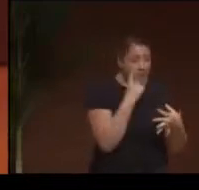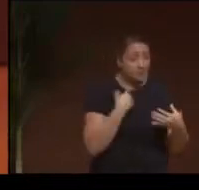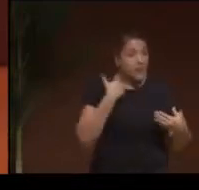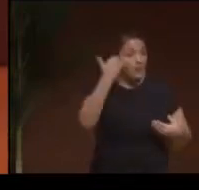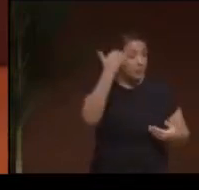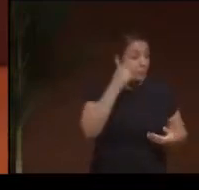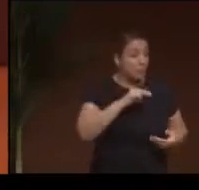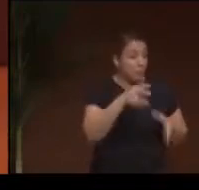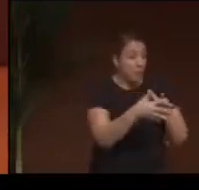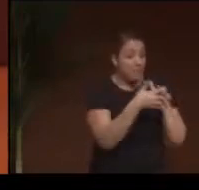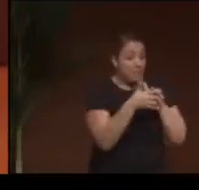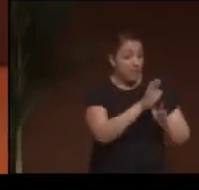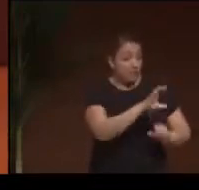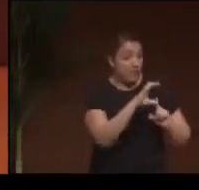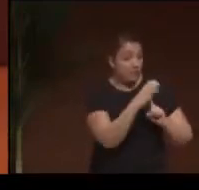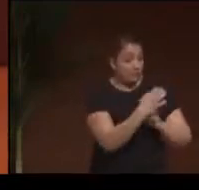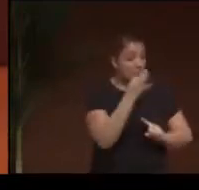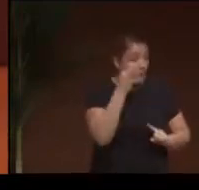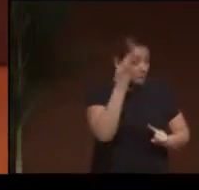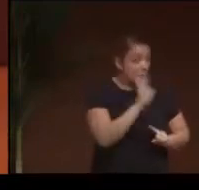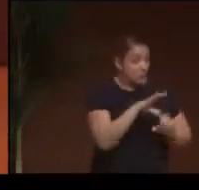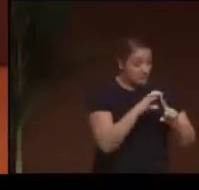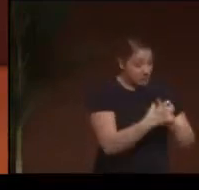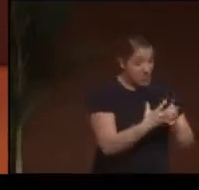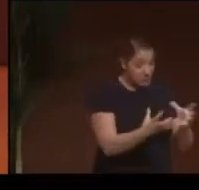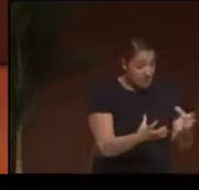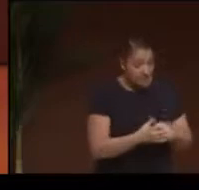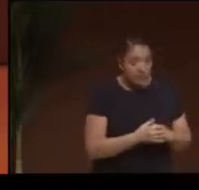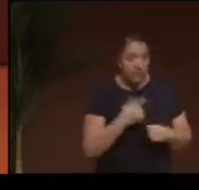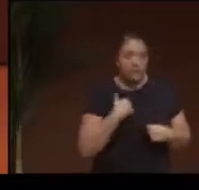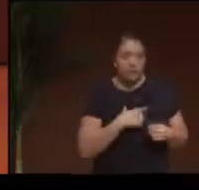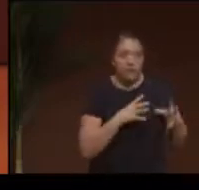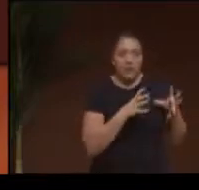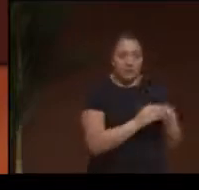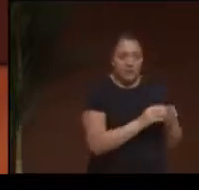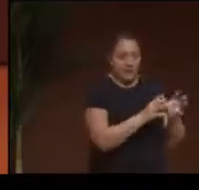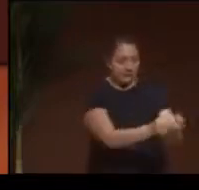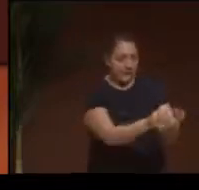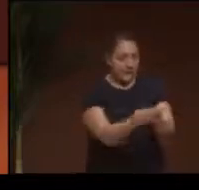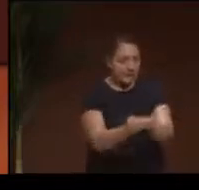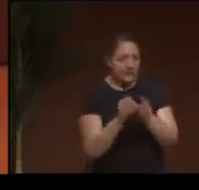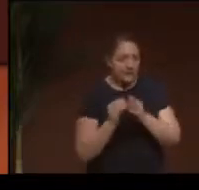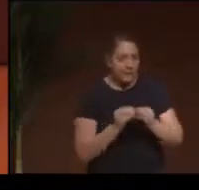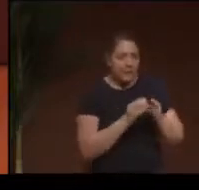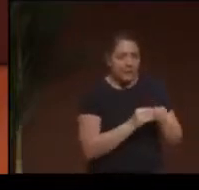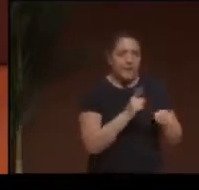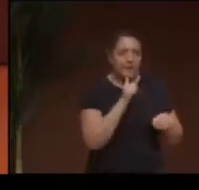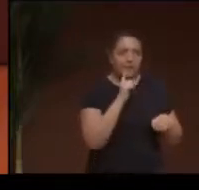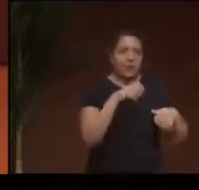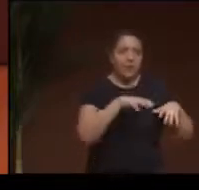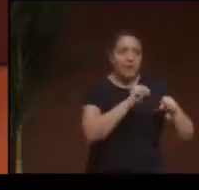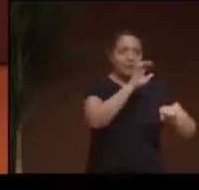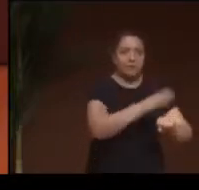Indian culture. And so we went powwow to powwow. Basically, what we did was we played powwow music, but